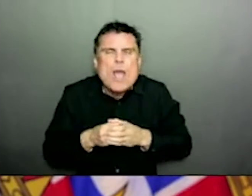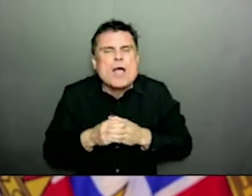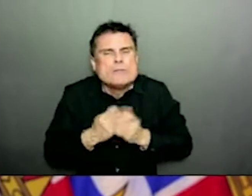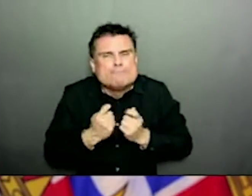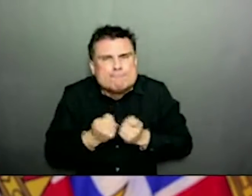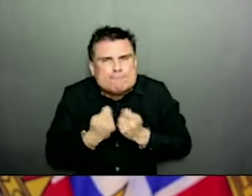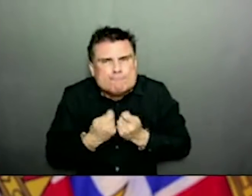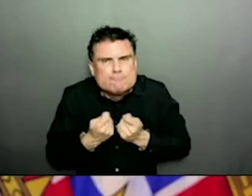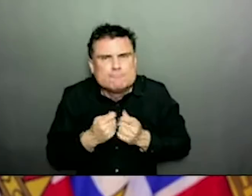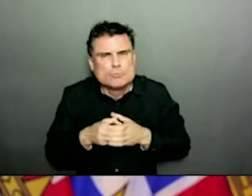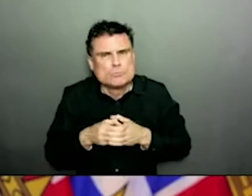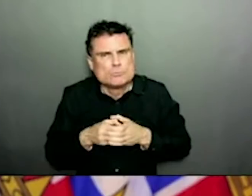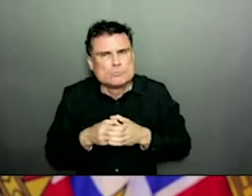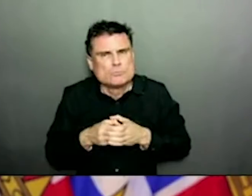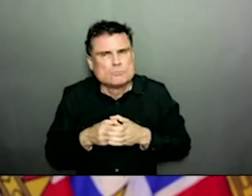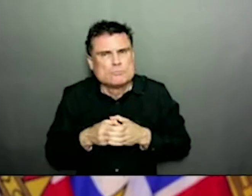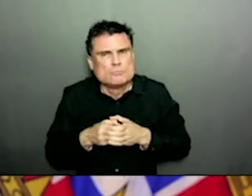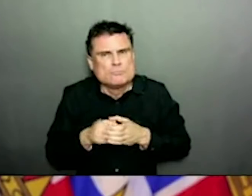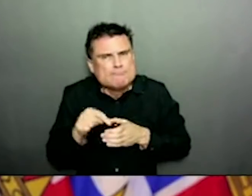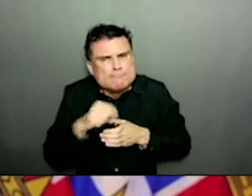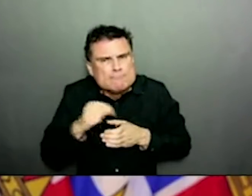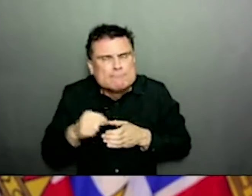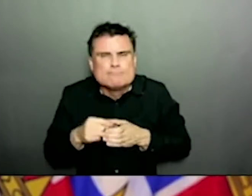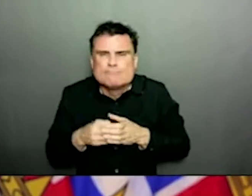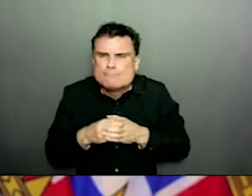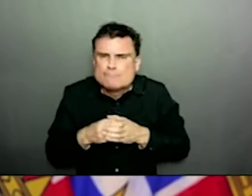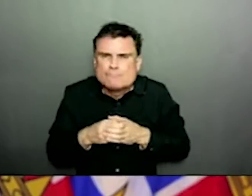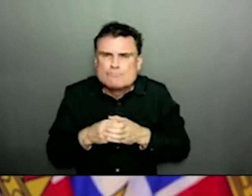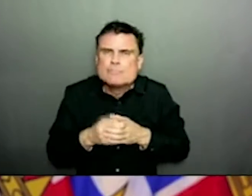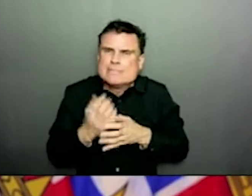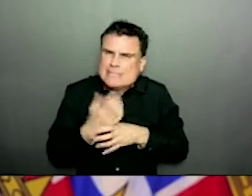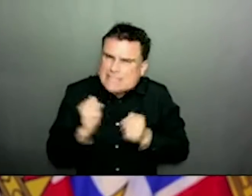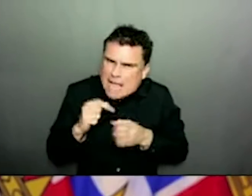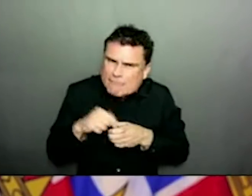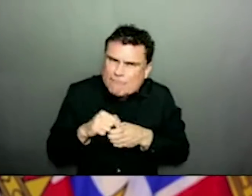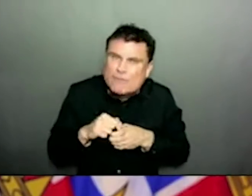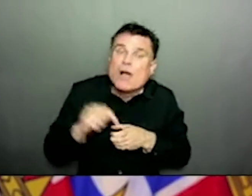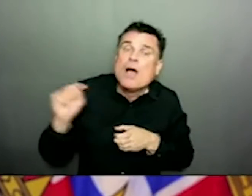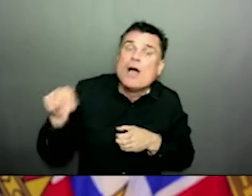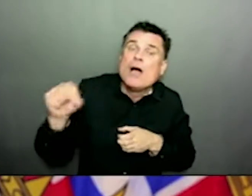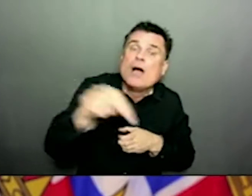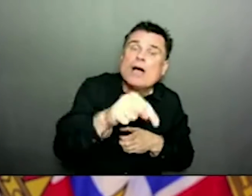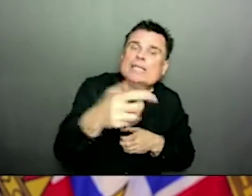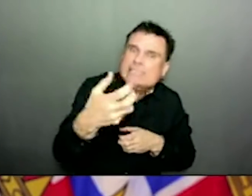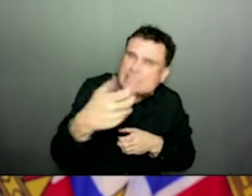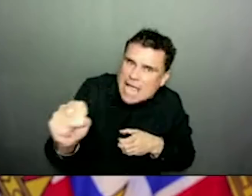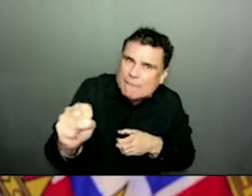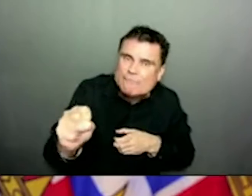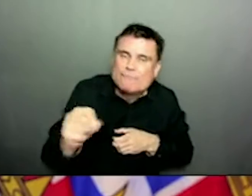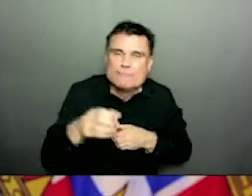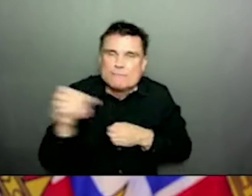so that they're here to celebrate with you on Family Day, on Easter, next Christmas.